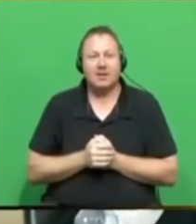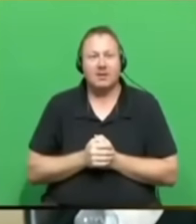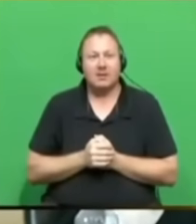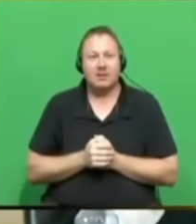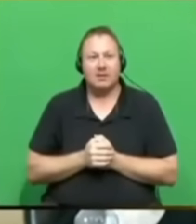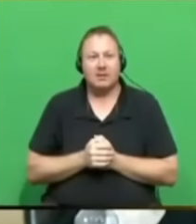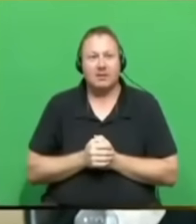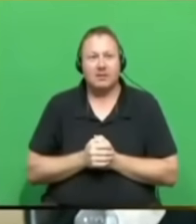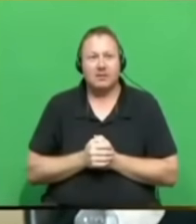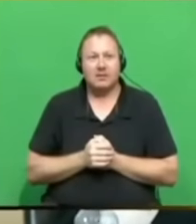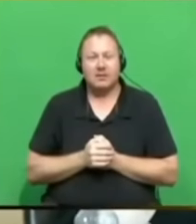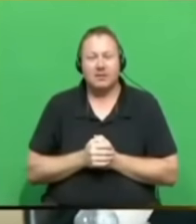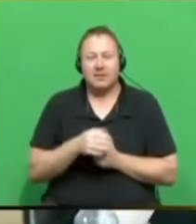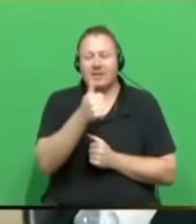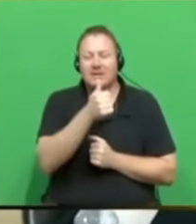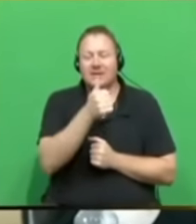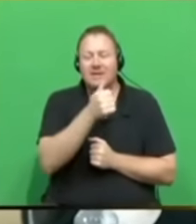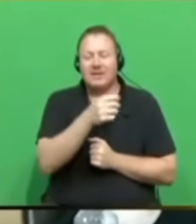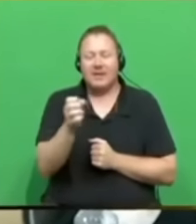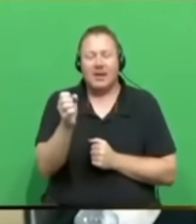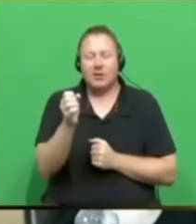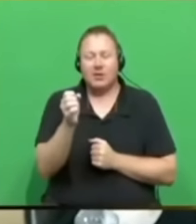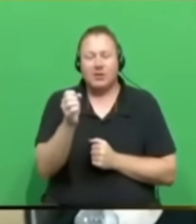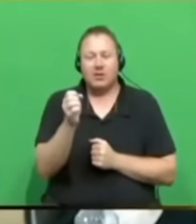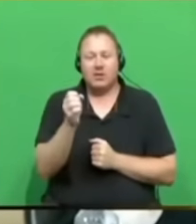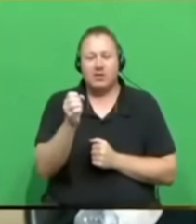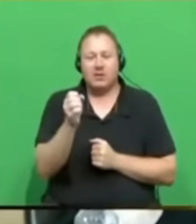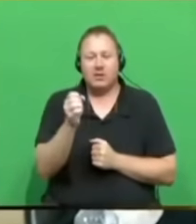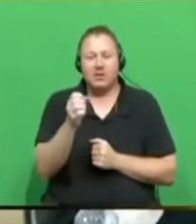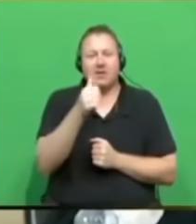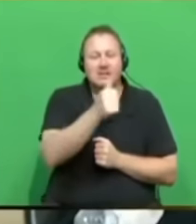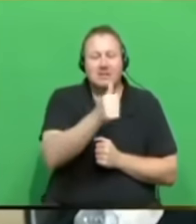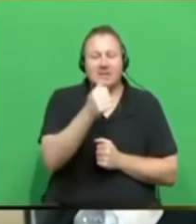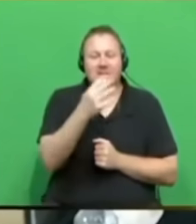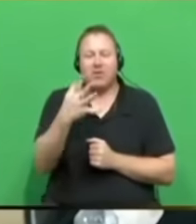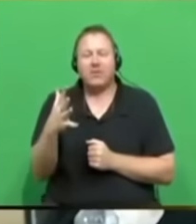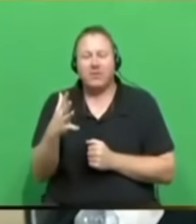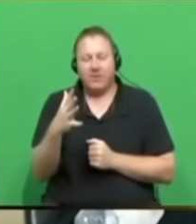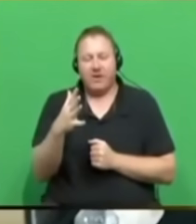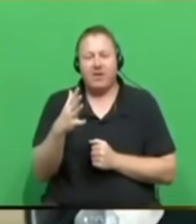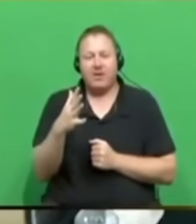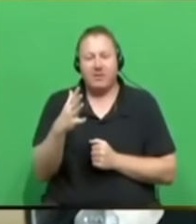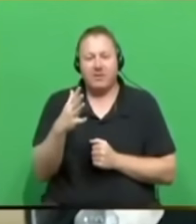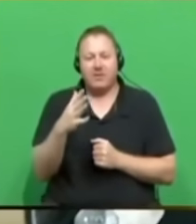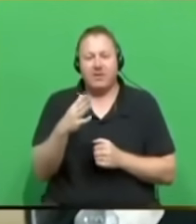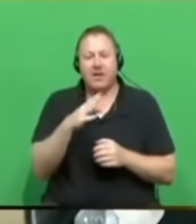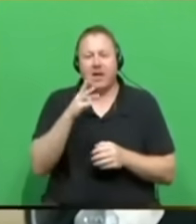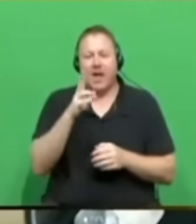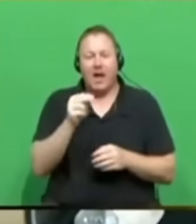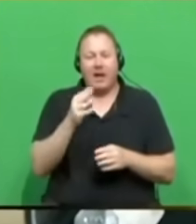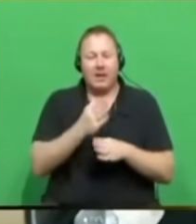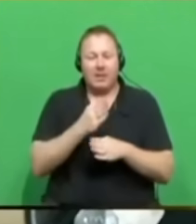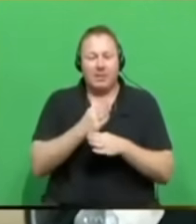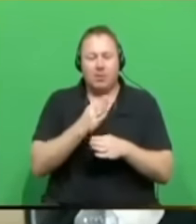There are currently 645 unemployed junior doctors in the country